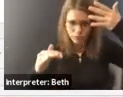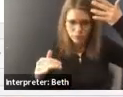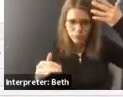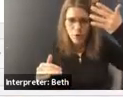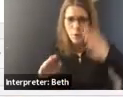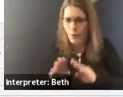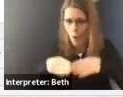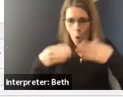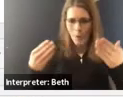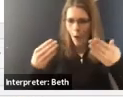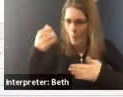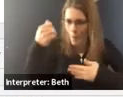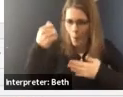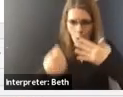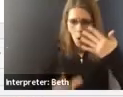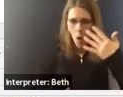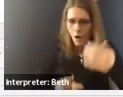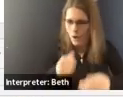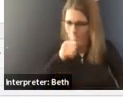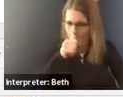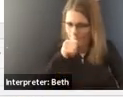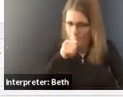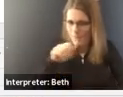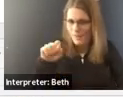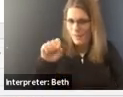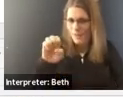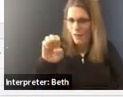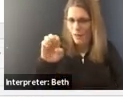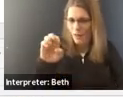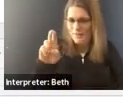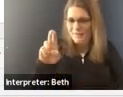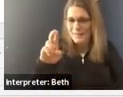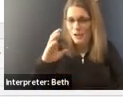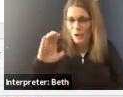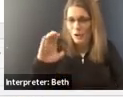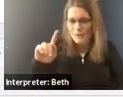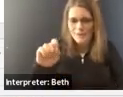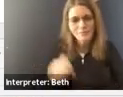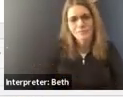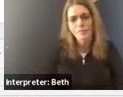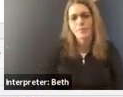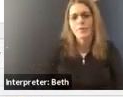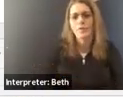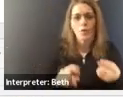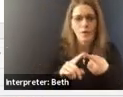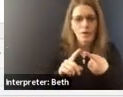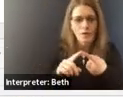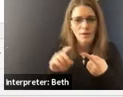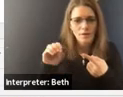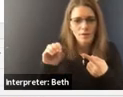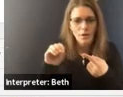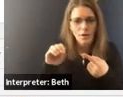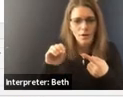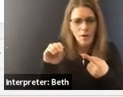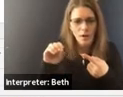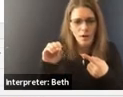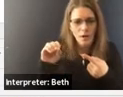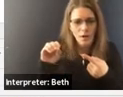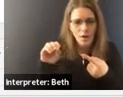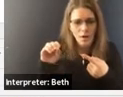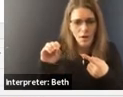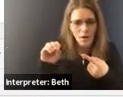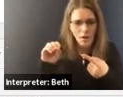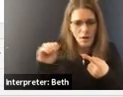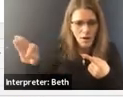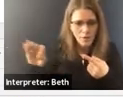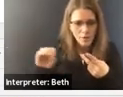right? So let's turn off this layer, turn off this layer. Oops, not that layer. Turn that layer off and turn this